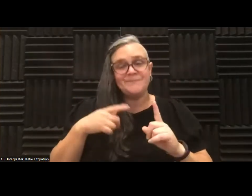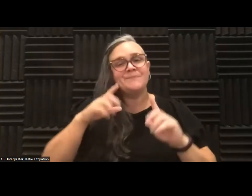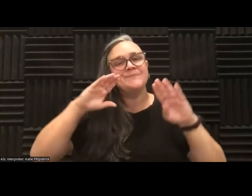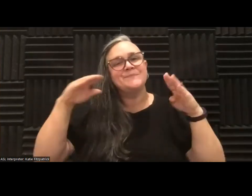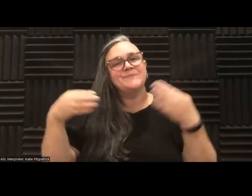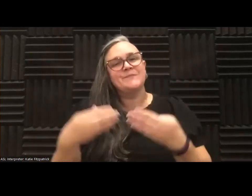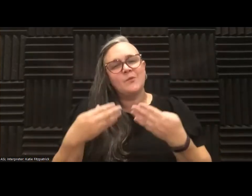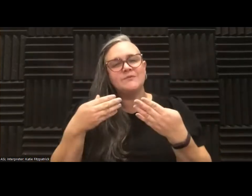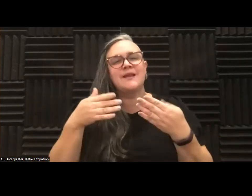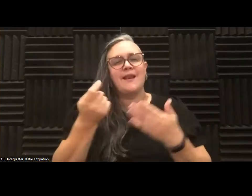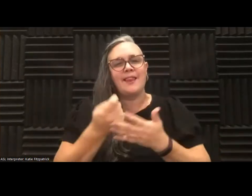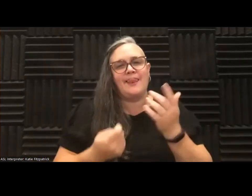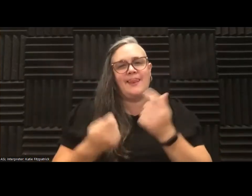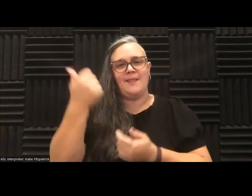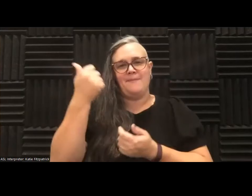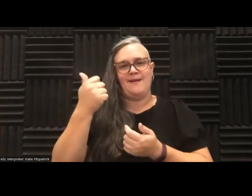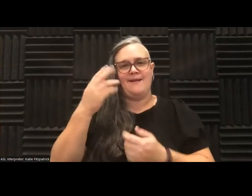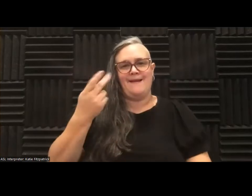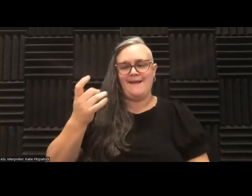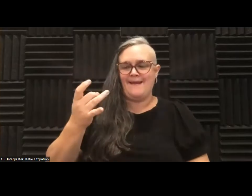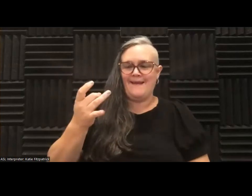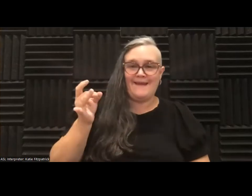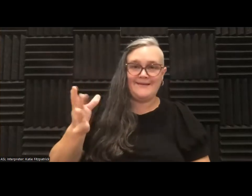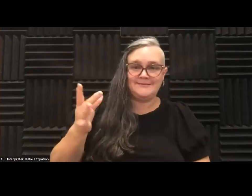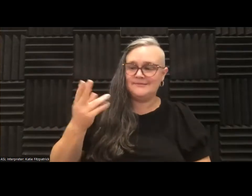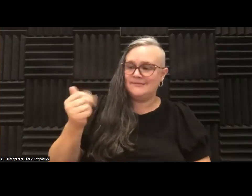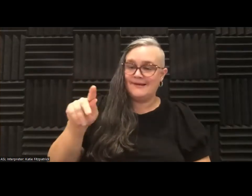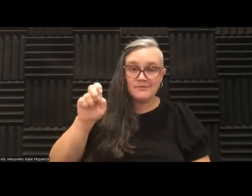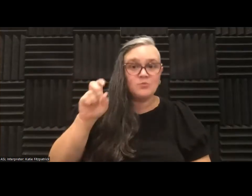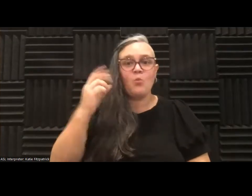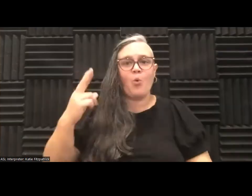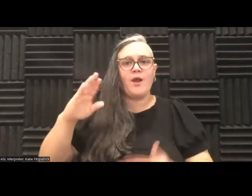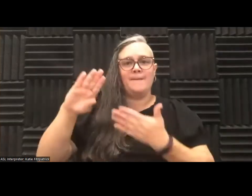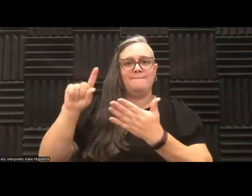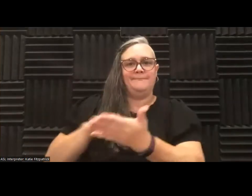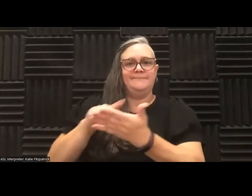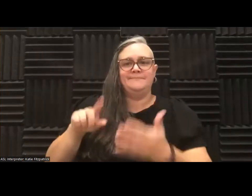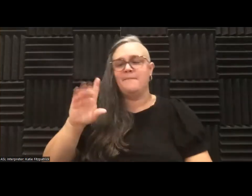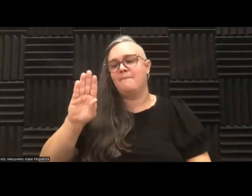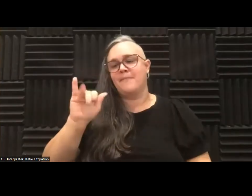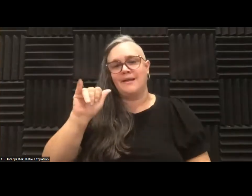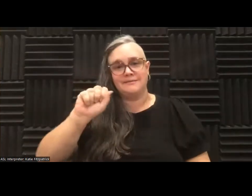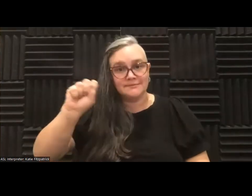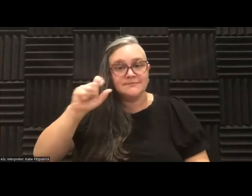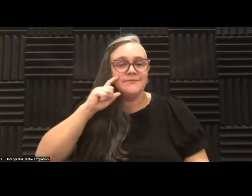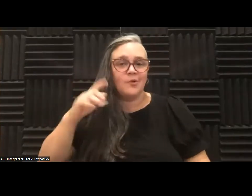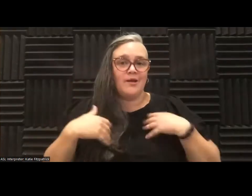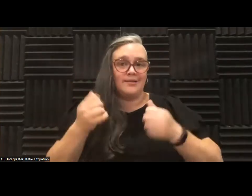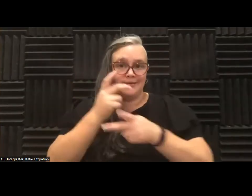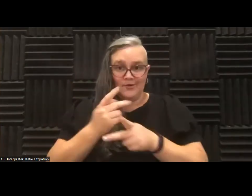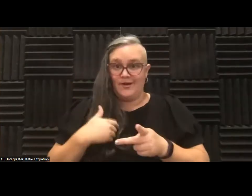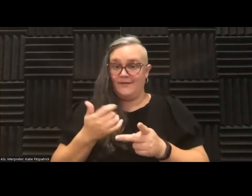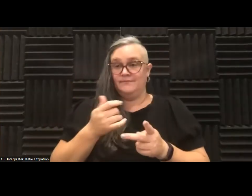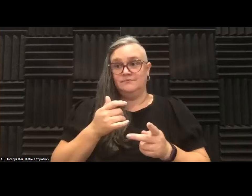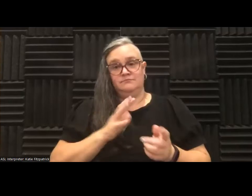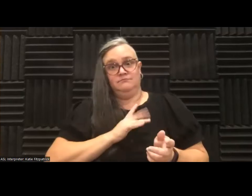on eliminating hate or bias in healthcare. We have a couple of dynamic presenters lined